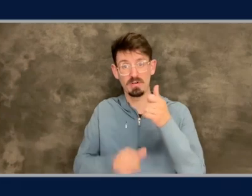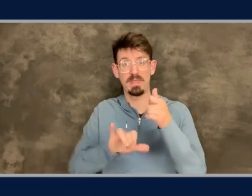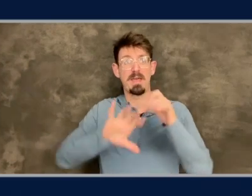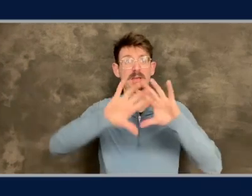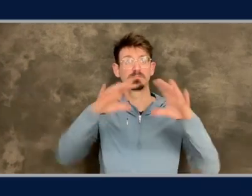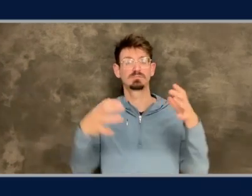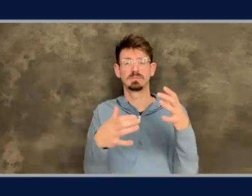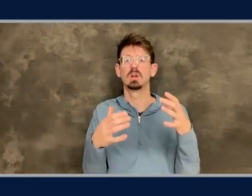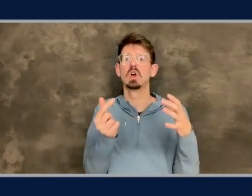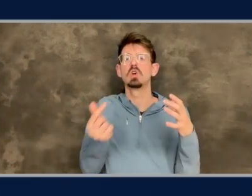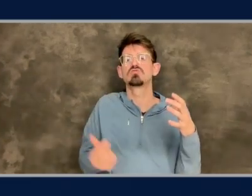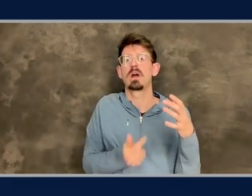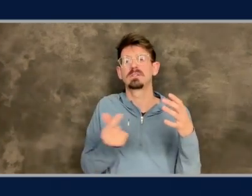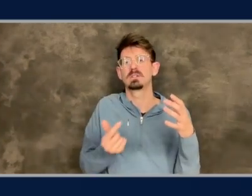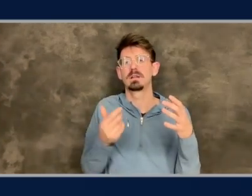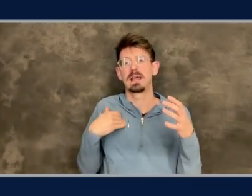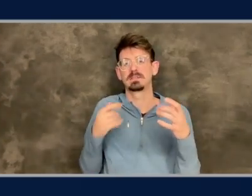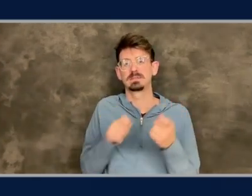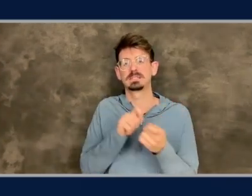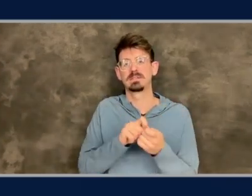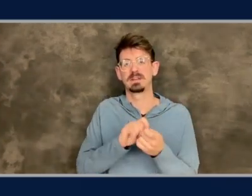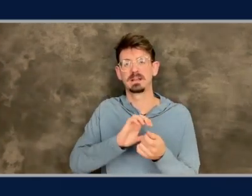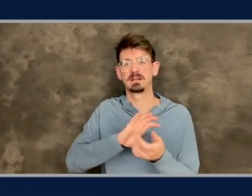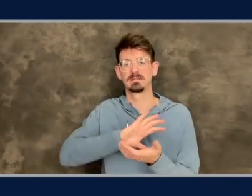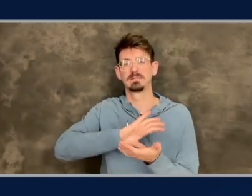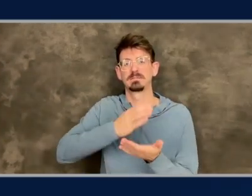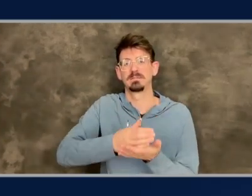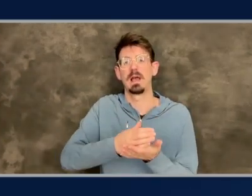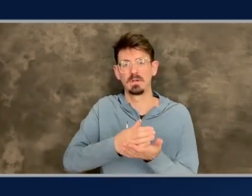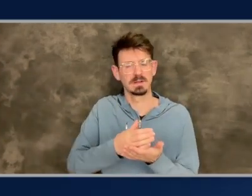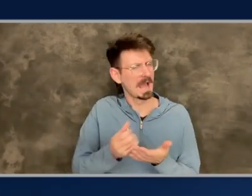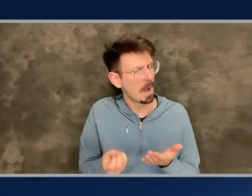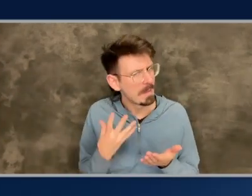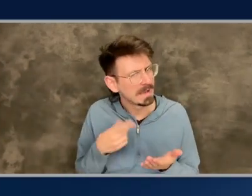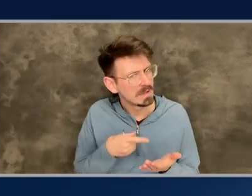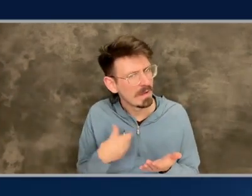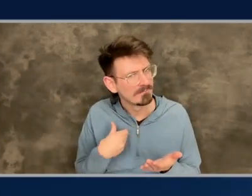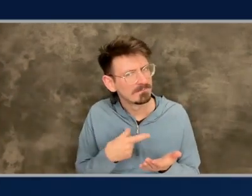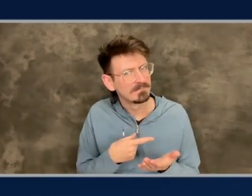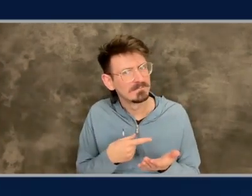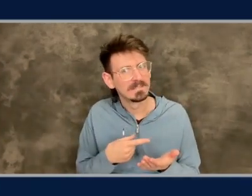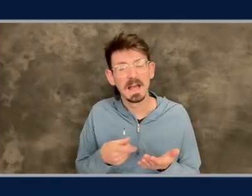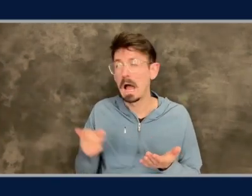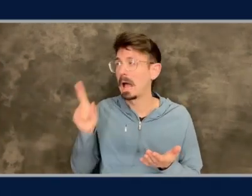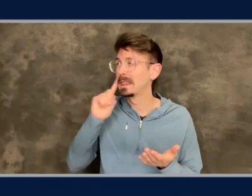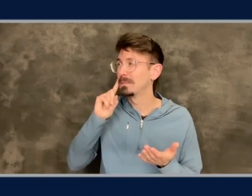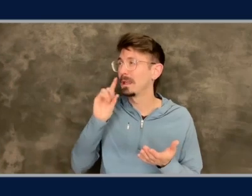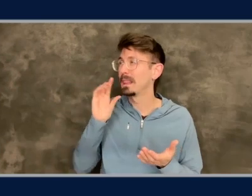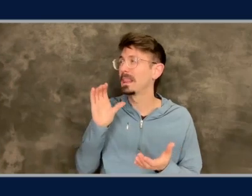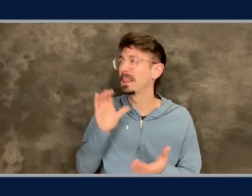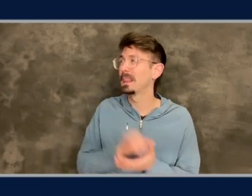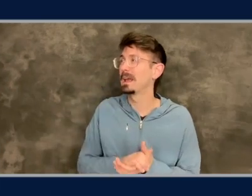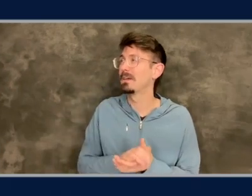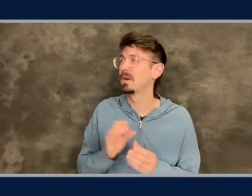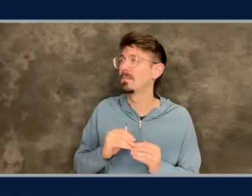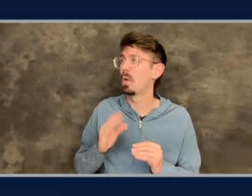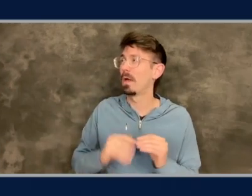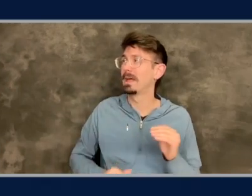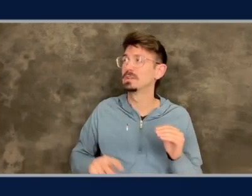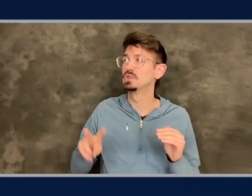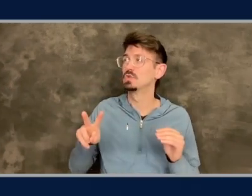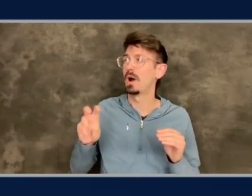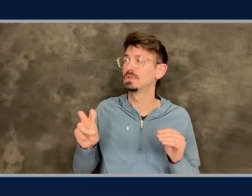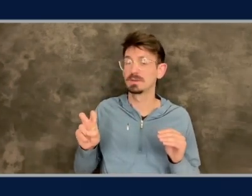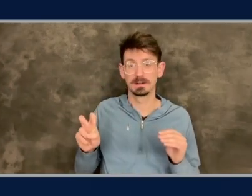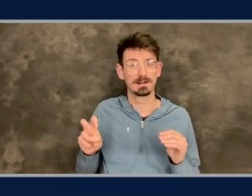Graviton-specific instance types. That's right. How many? I believe currently He's on the More than spot now. 200. More than 200